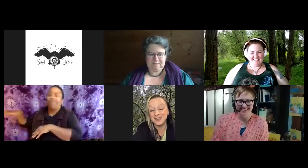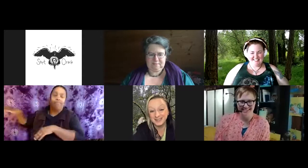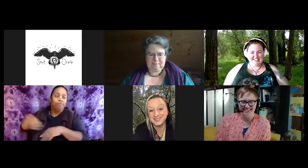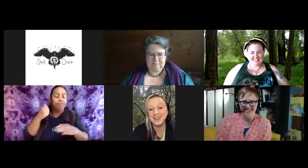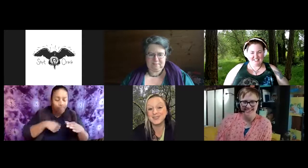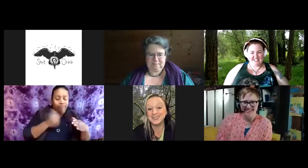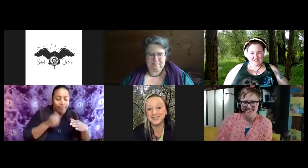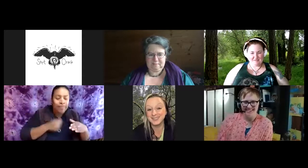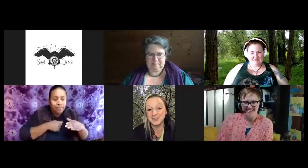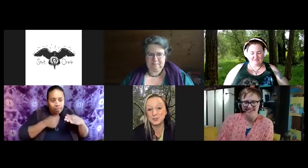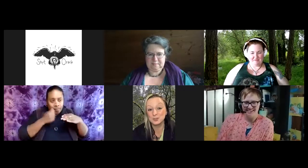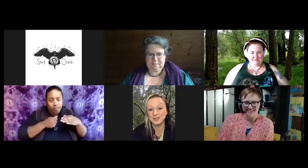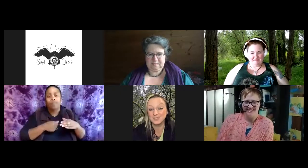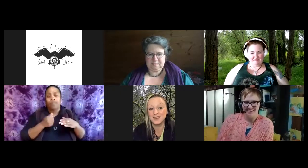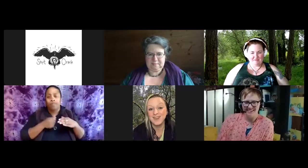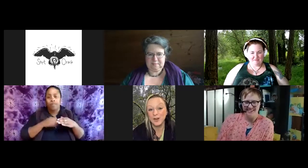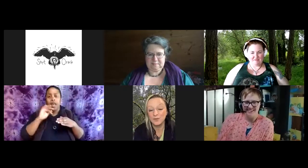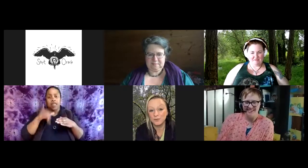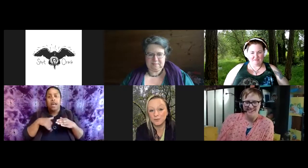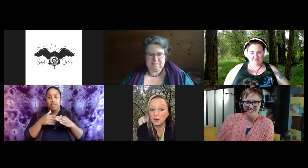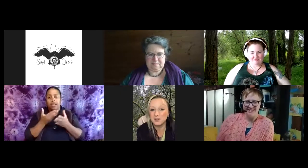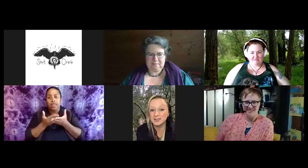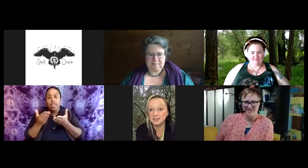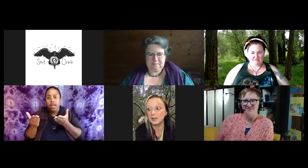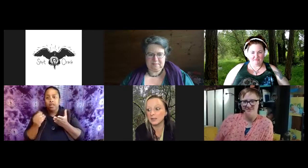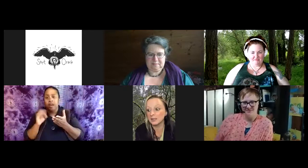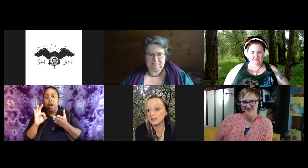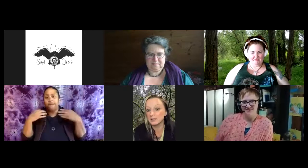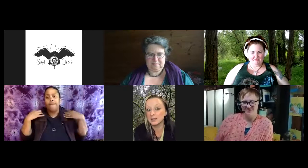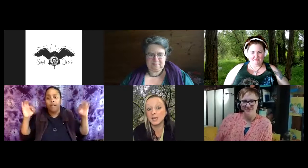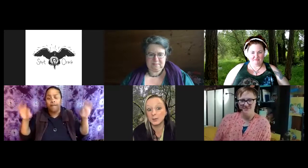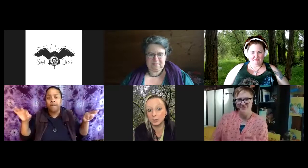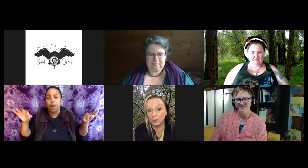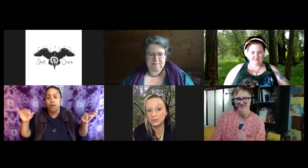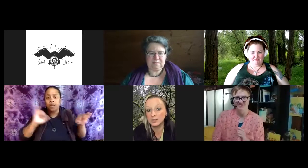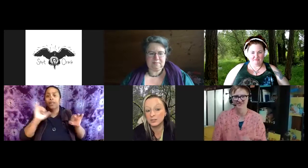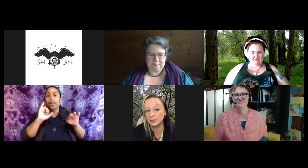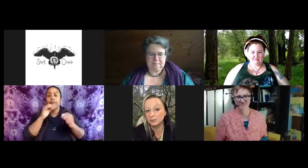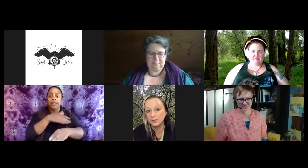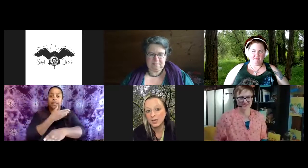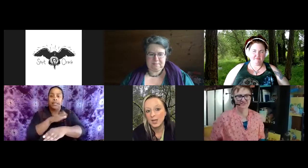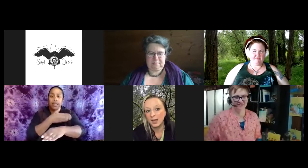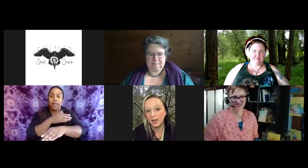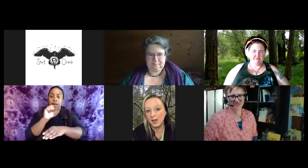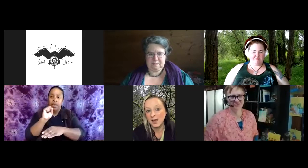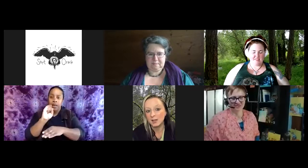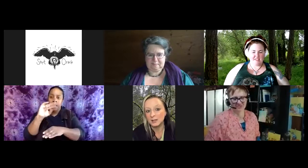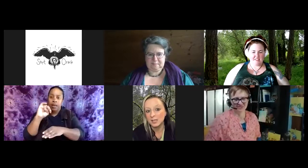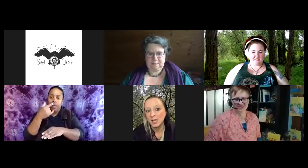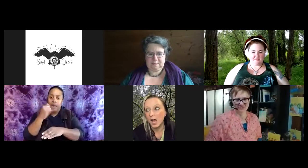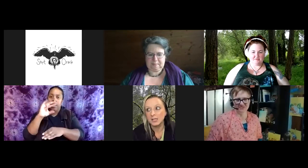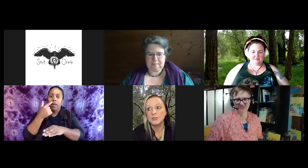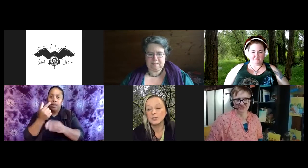So that is definitely an instrument of the fairies, as well as singing bowls too.